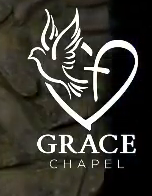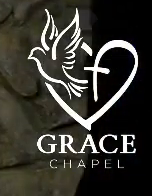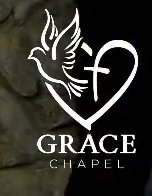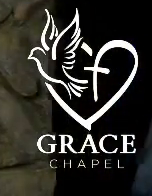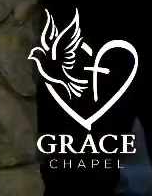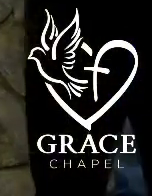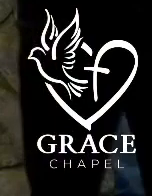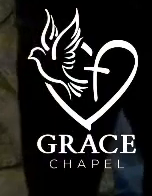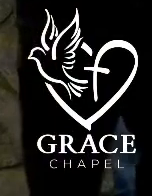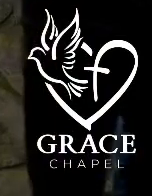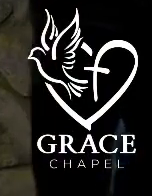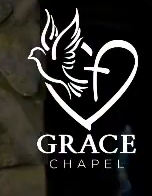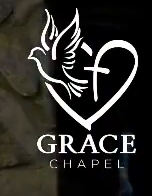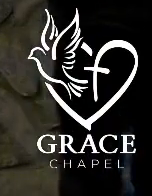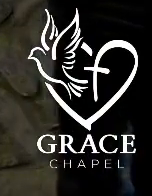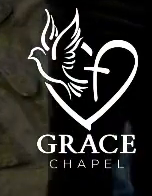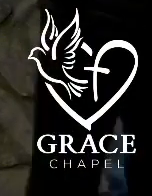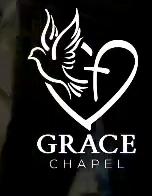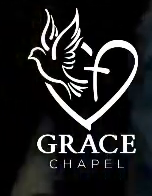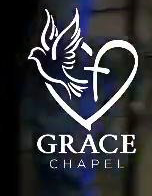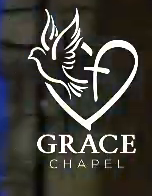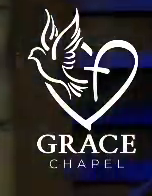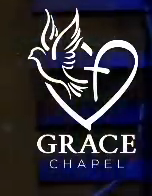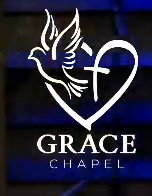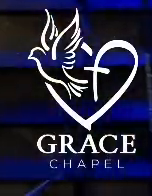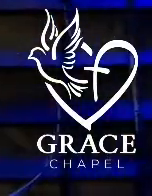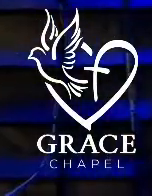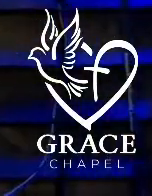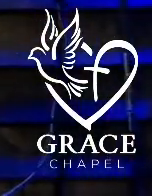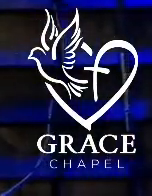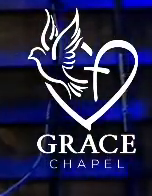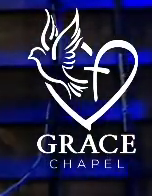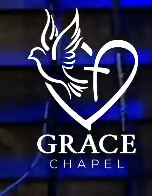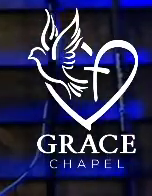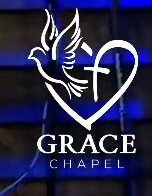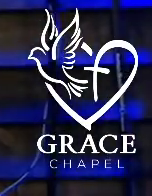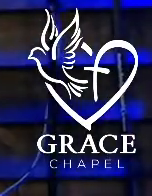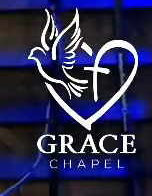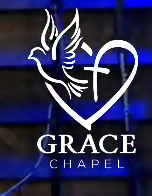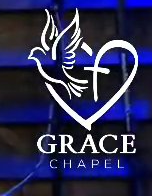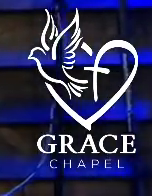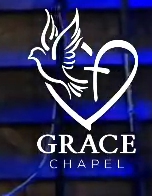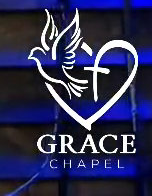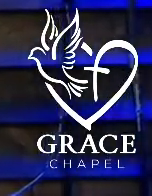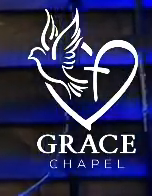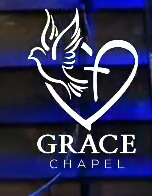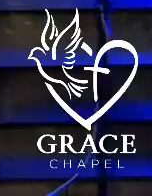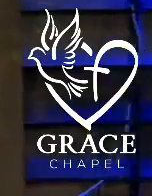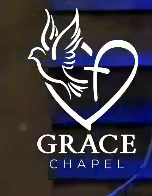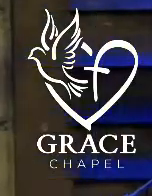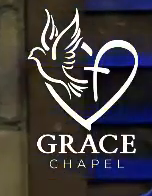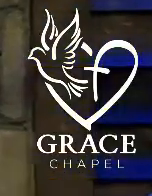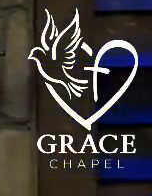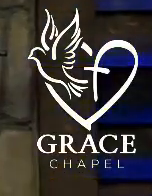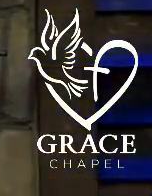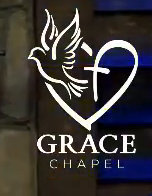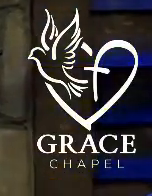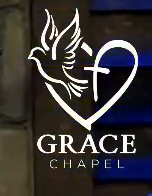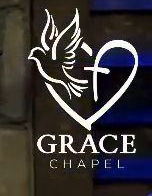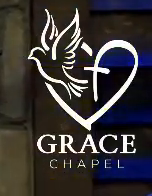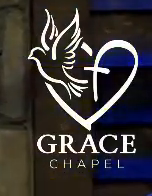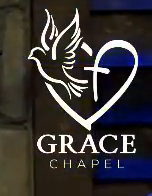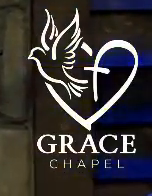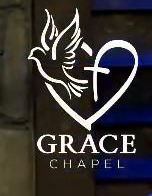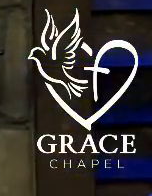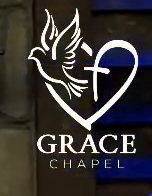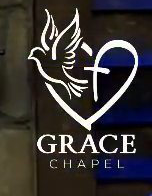as we're in this side of eternity. Lord, I'm so grateful, Lord, that in every one of them, Lord, that you have made us more than conquerors,